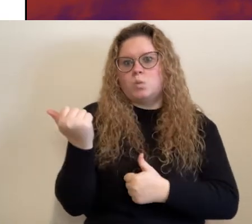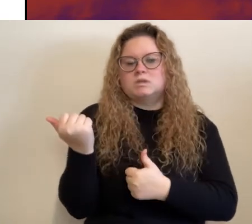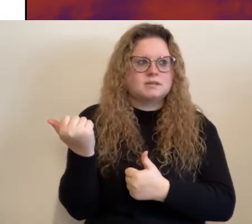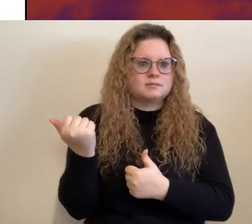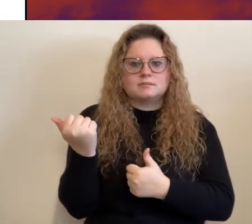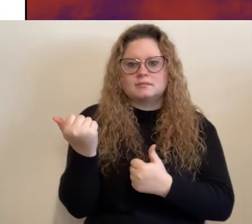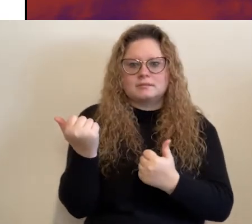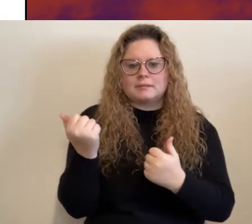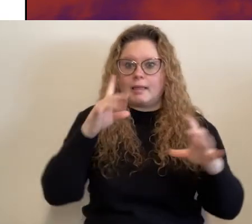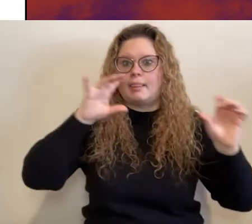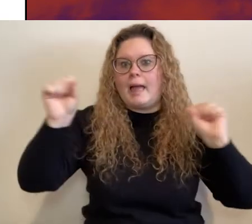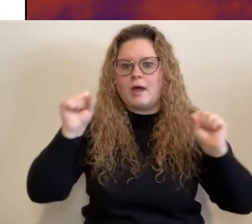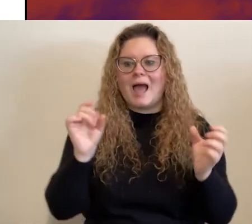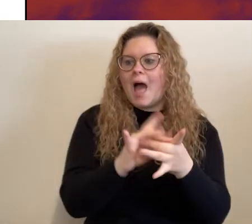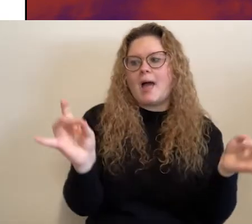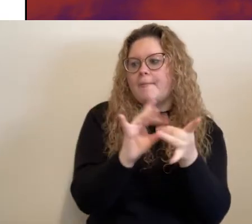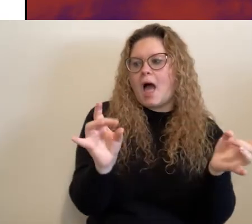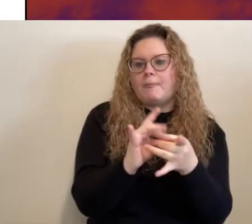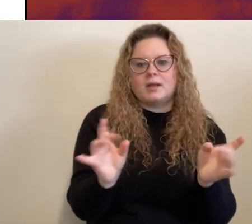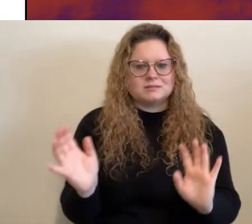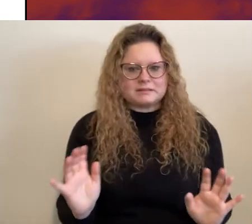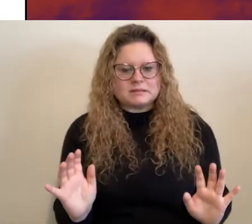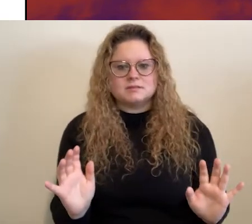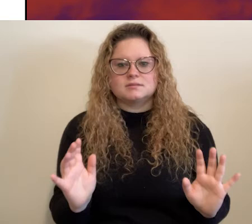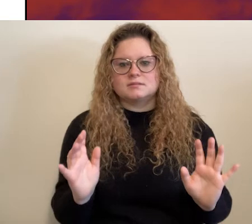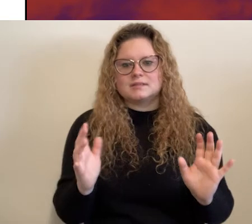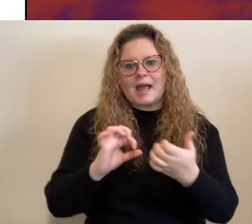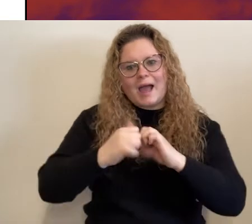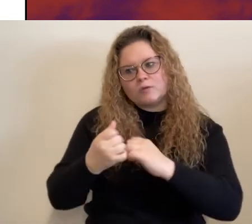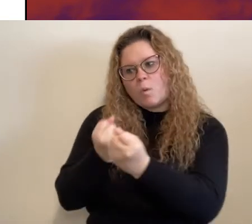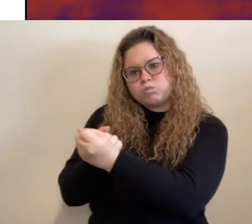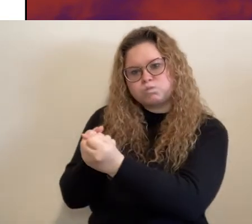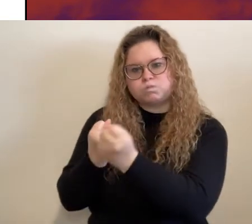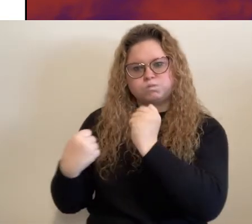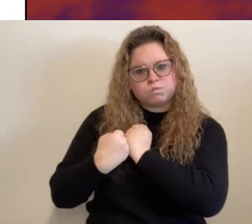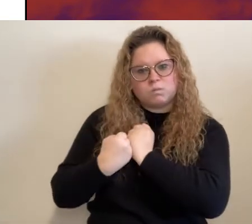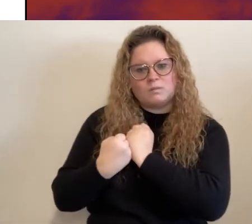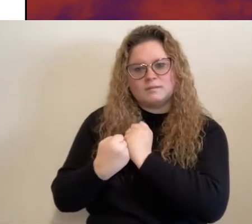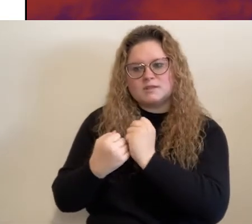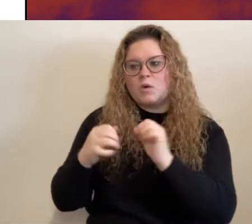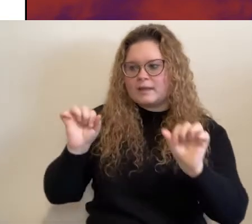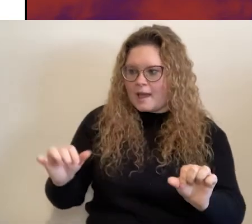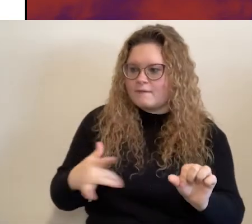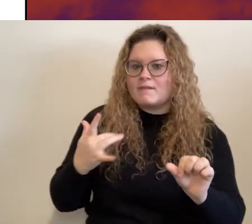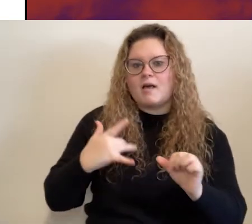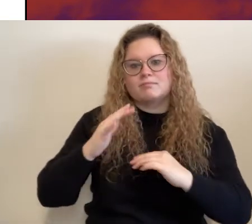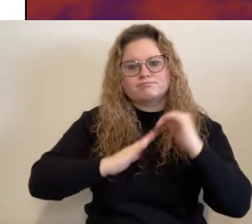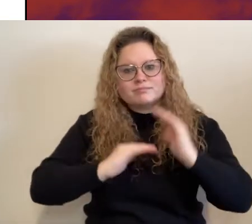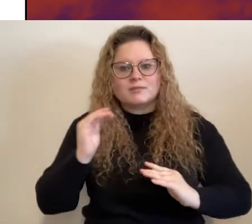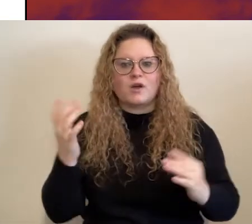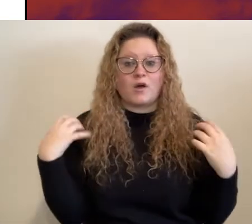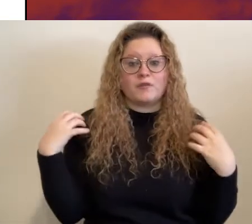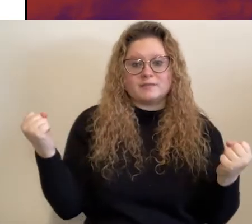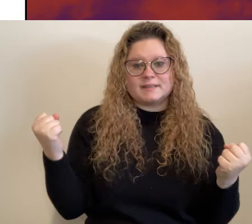more, who can fill the space more. It's more of like how do we amplify each other to be in the same realm of